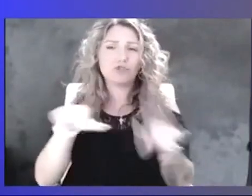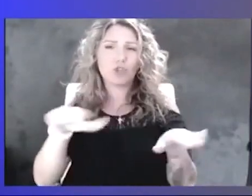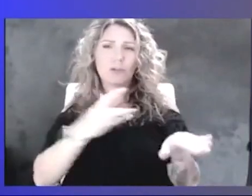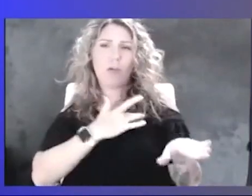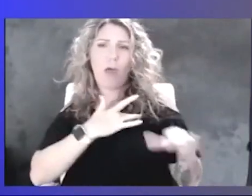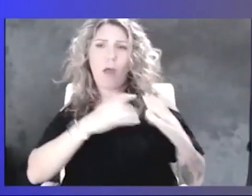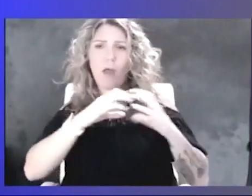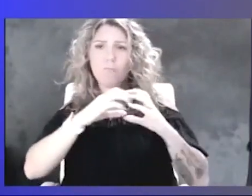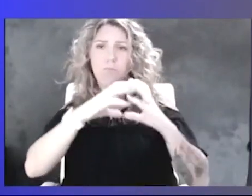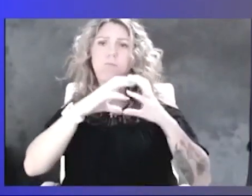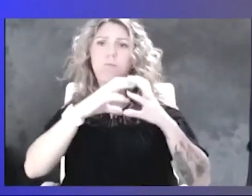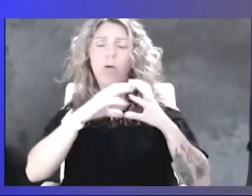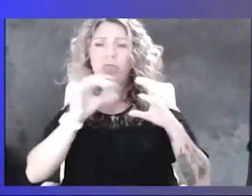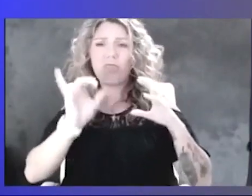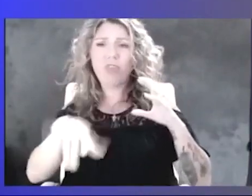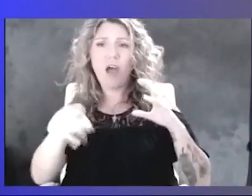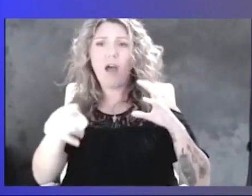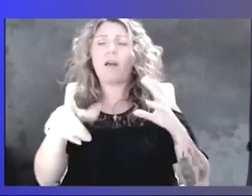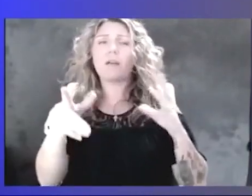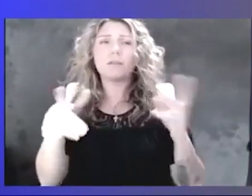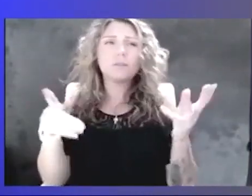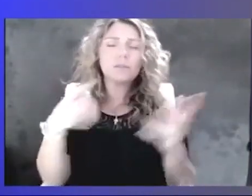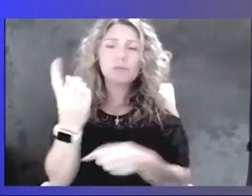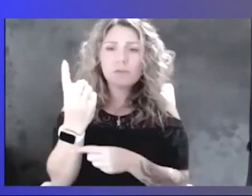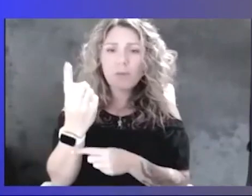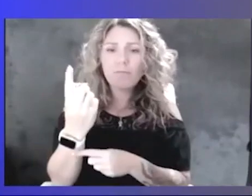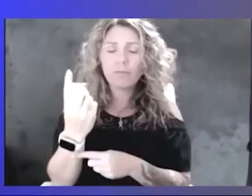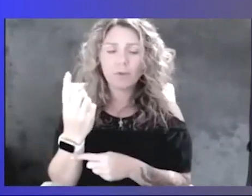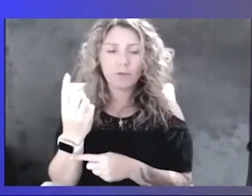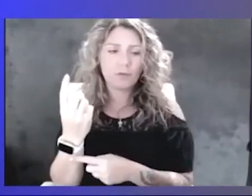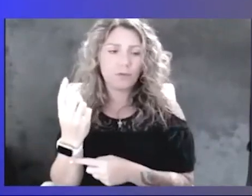myopericarditis, that is something that has been